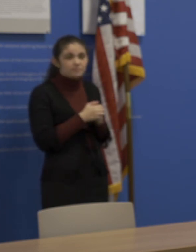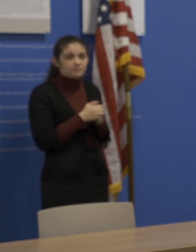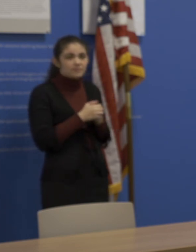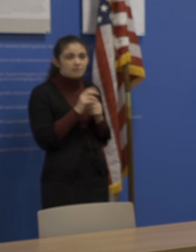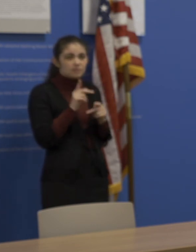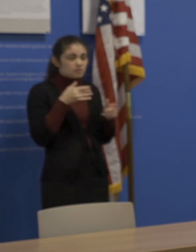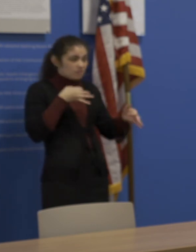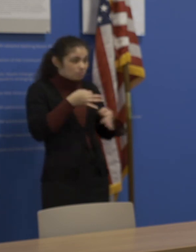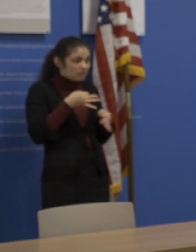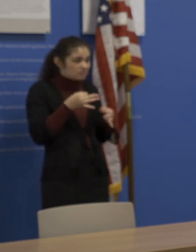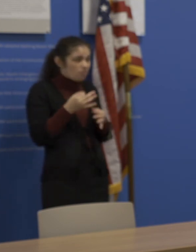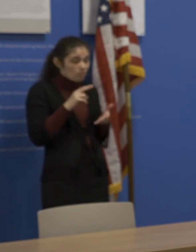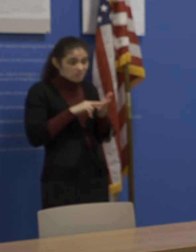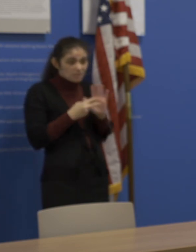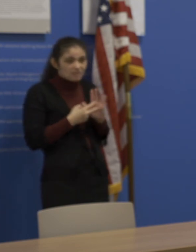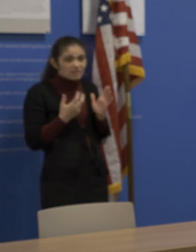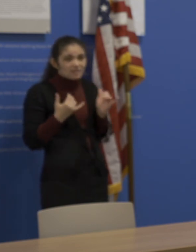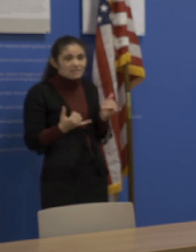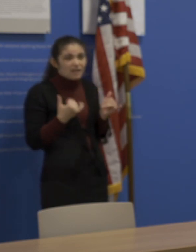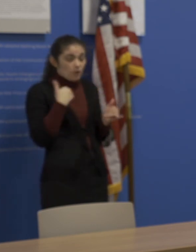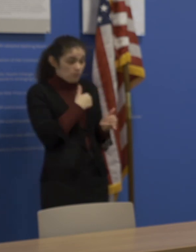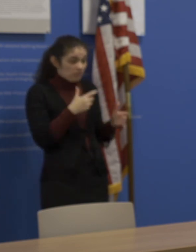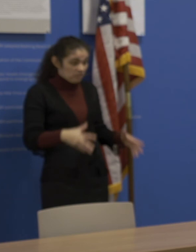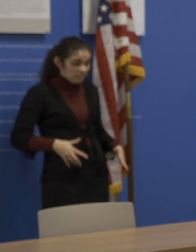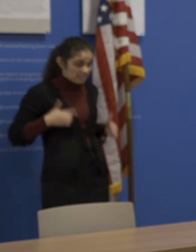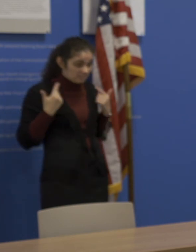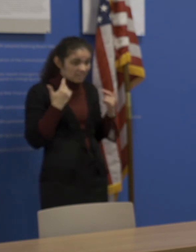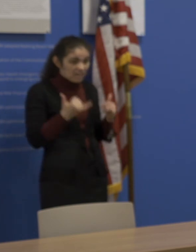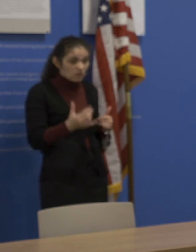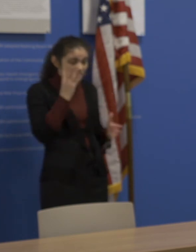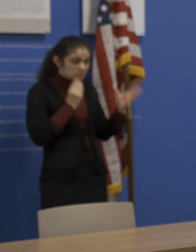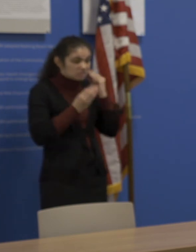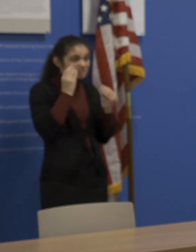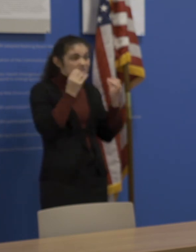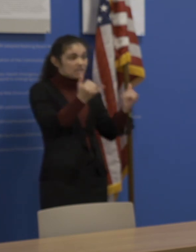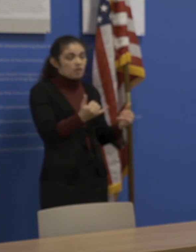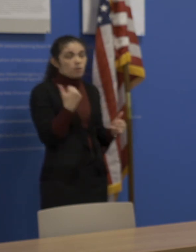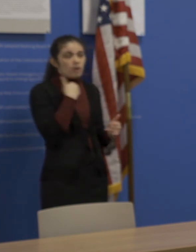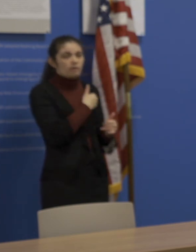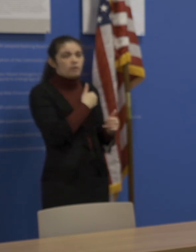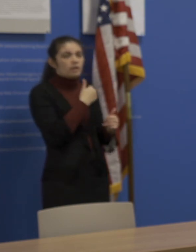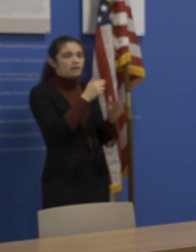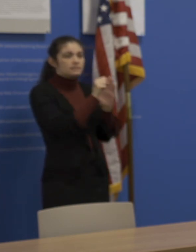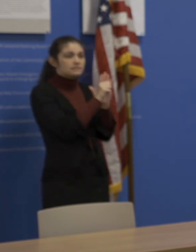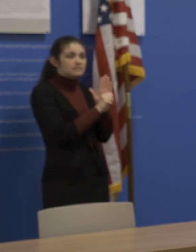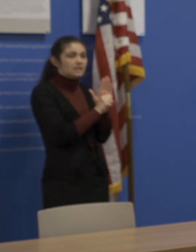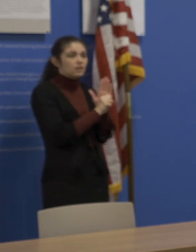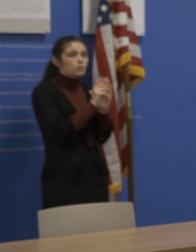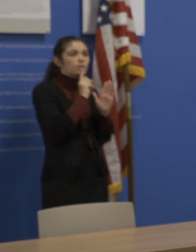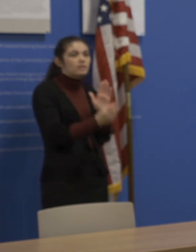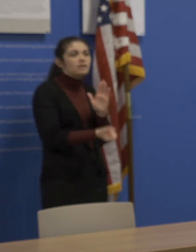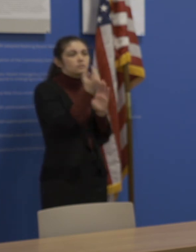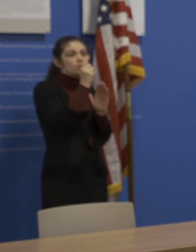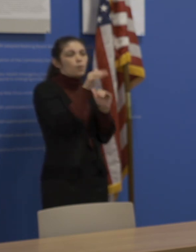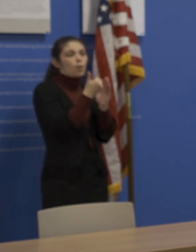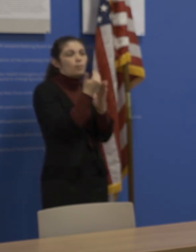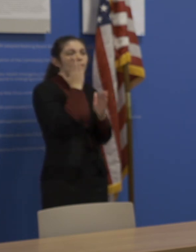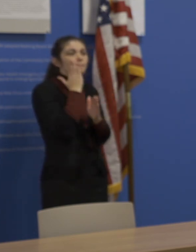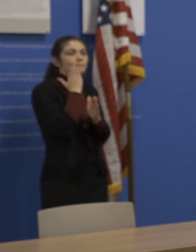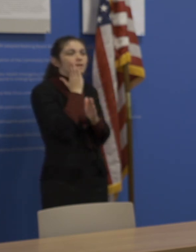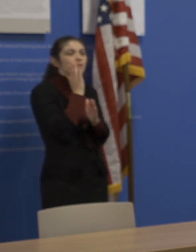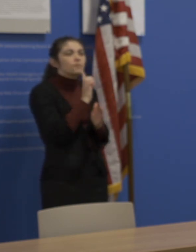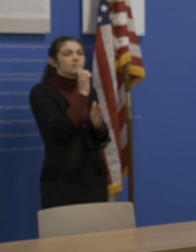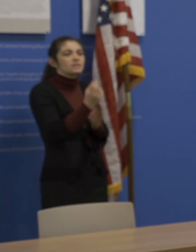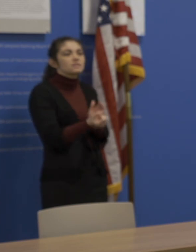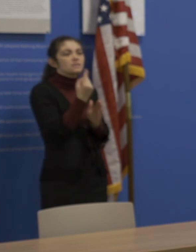comes in and explains to them what that looks like. Well, now we're all living that. So at this point, I know at the state level, we're working on understanding what that bed capacity looks